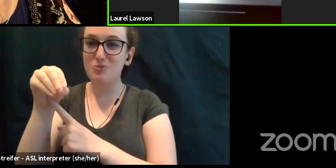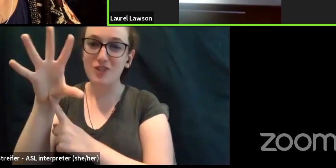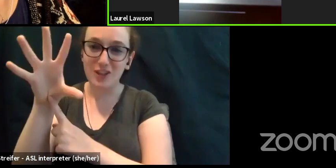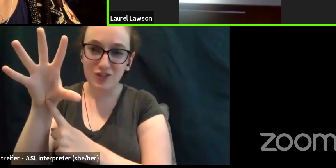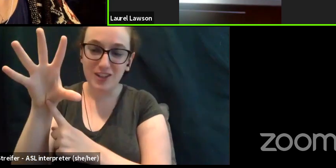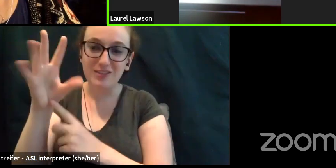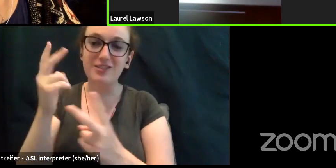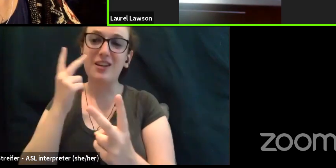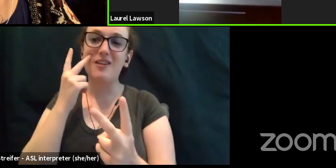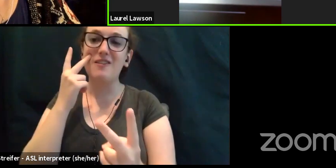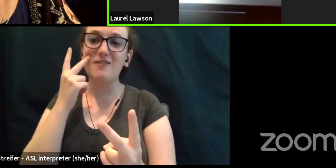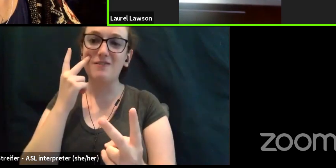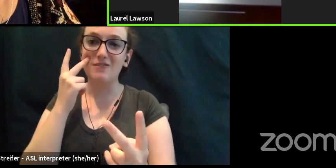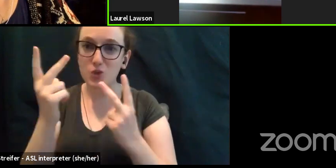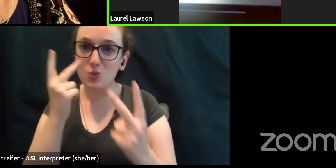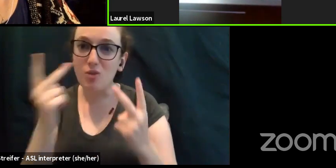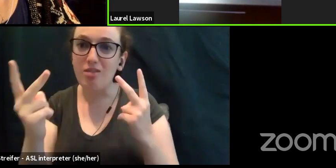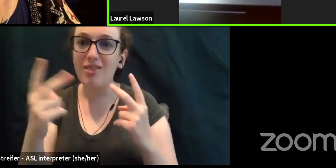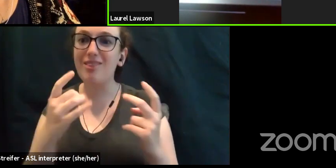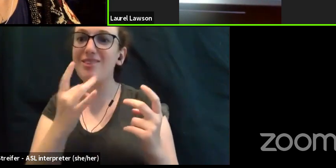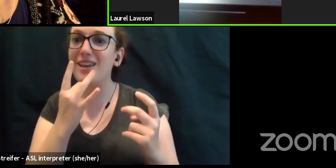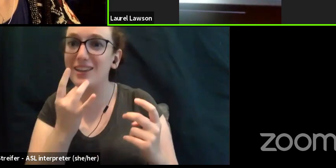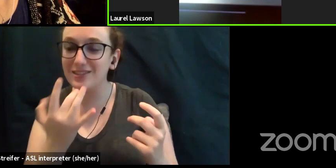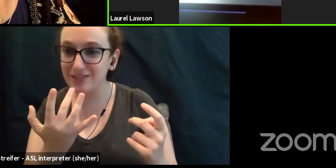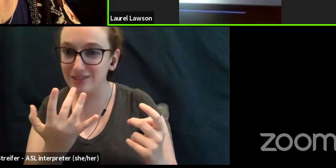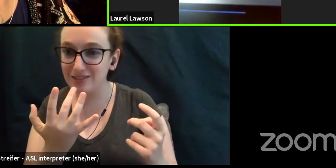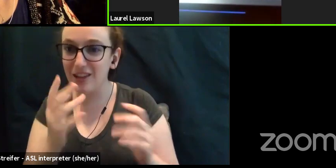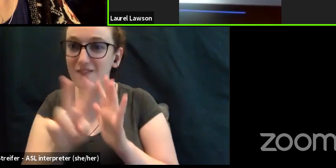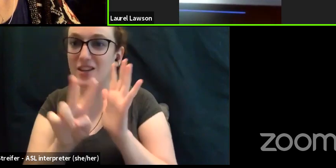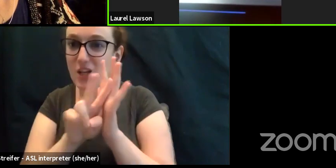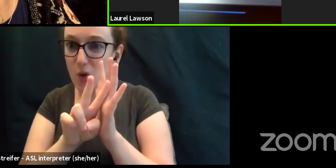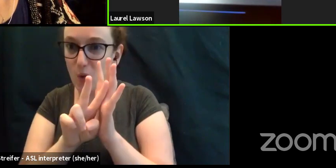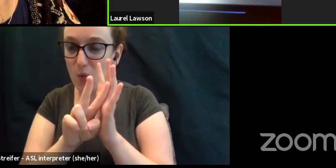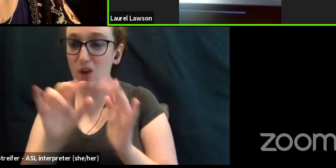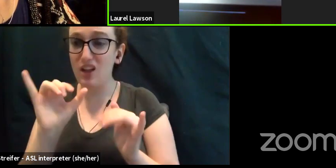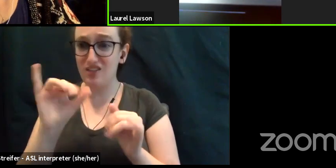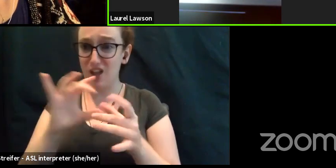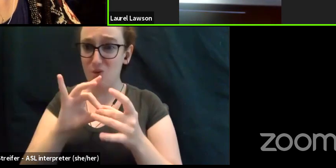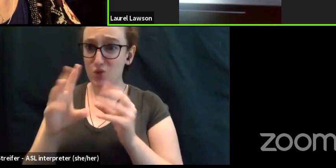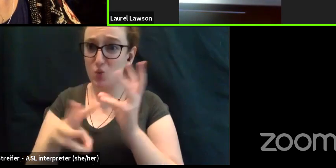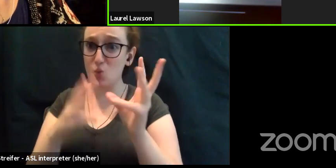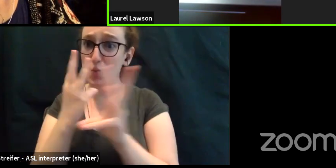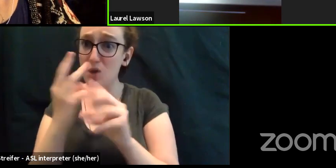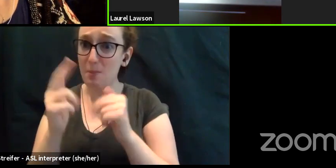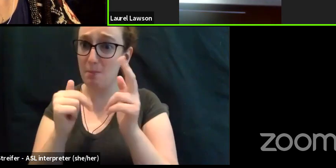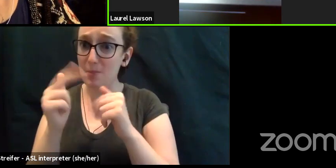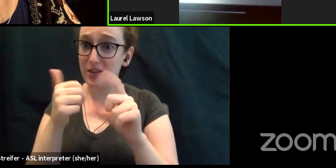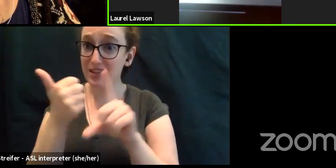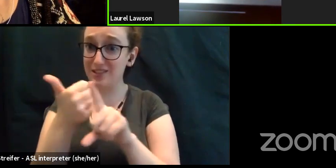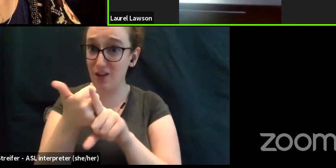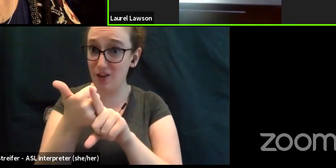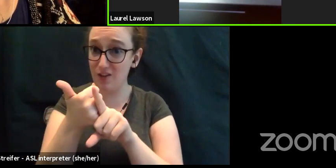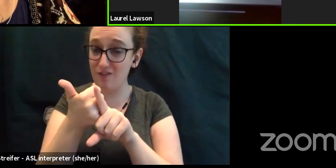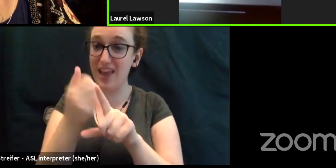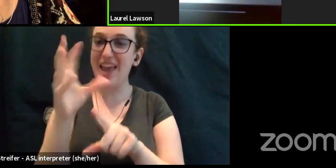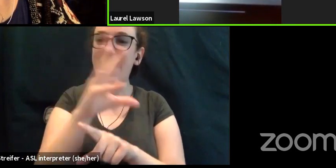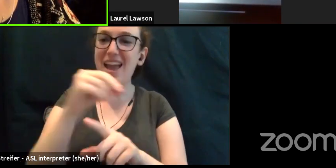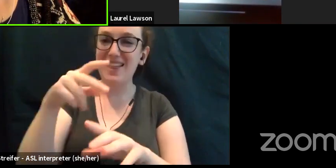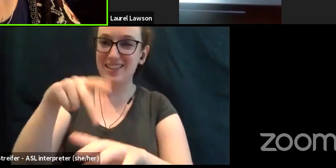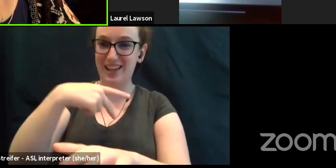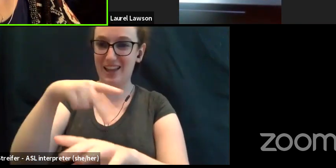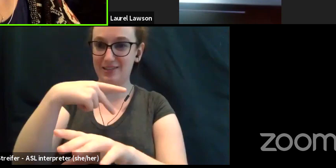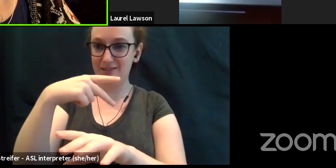lighting design. And it is just as much a part of the world building as the dance you're watching on stage.